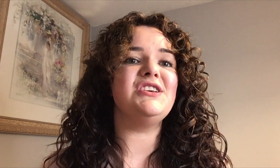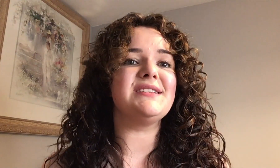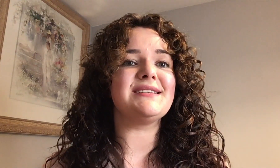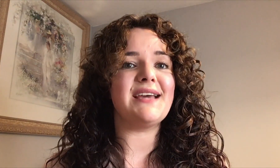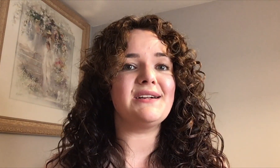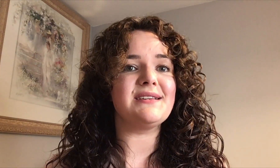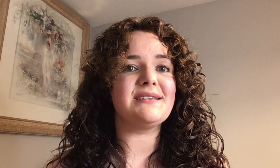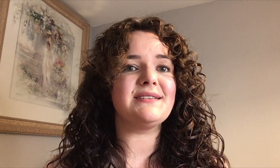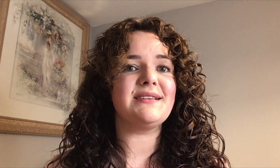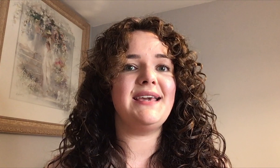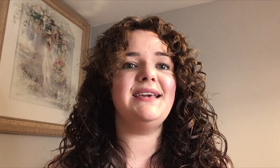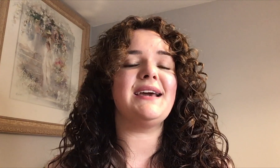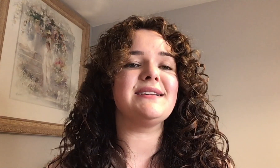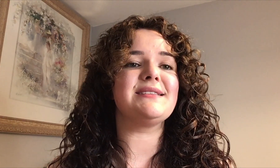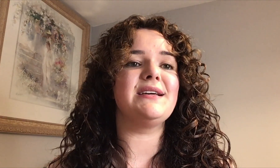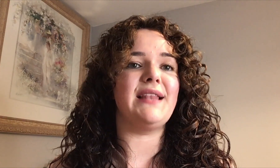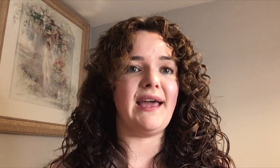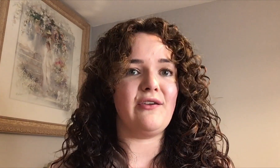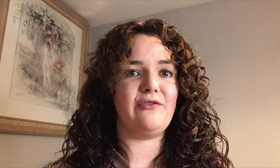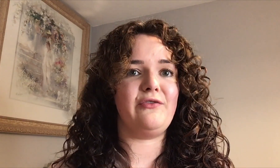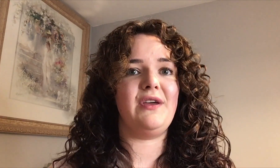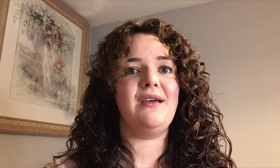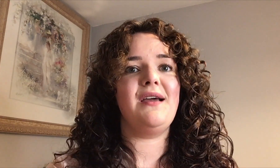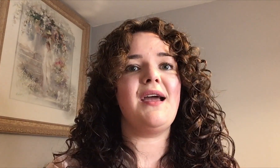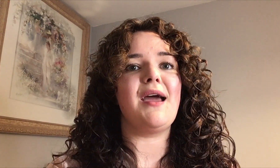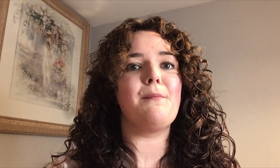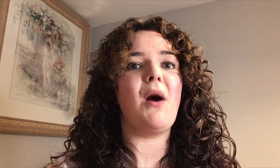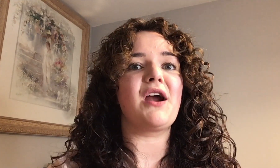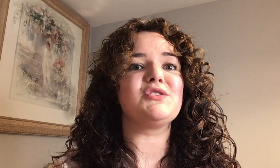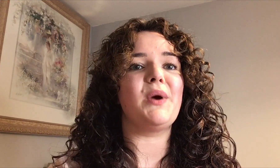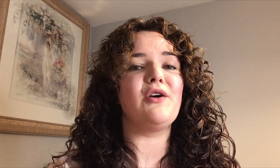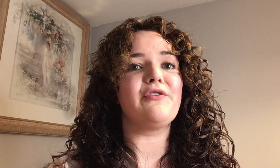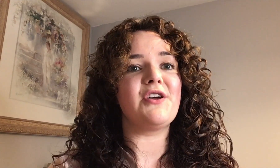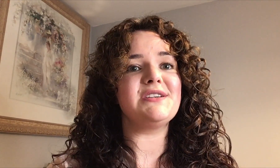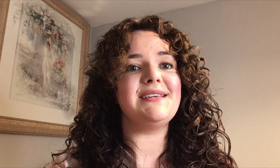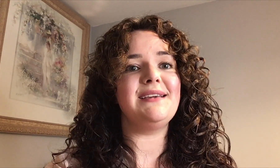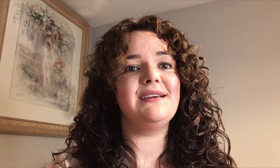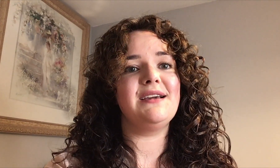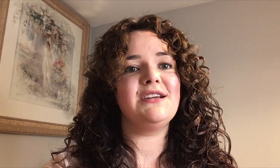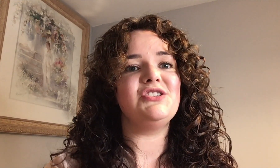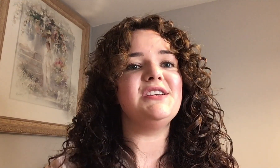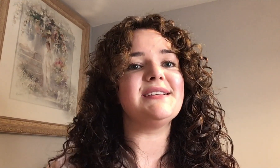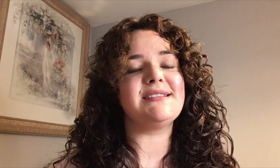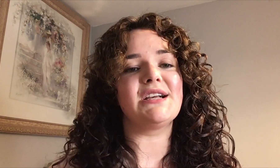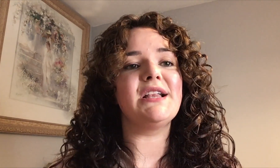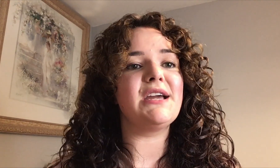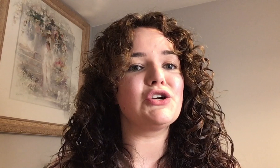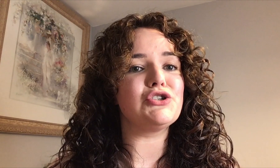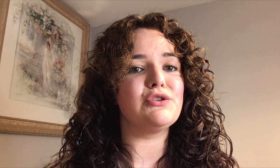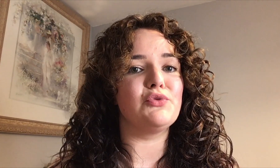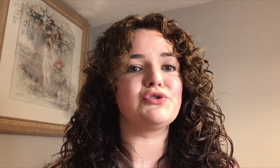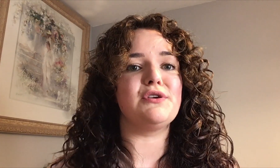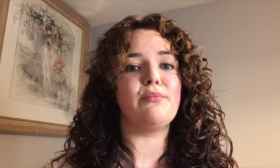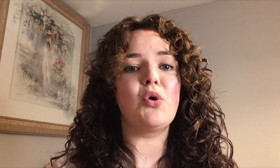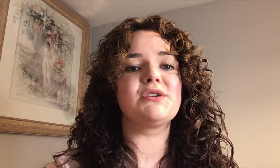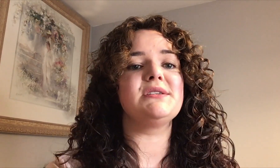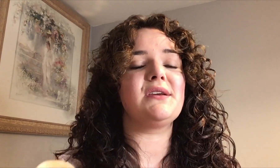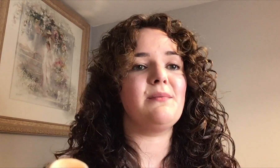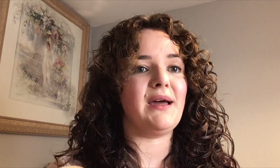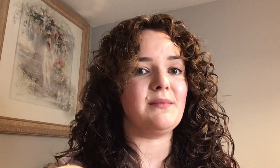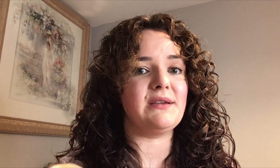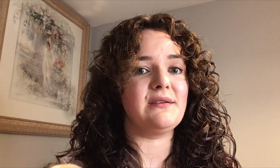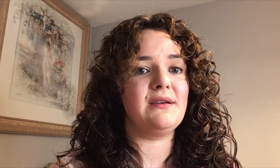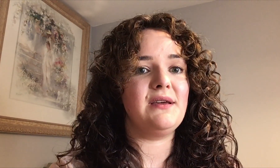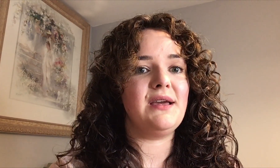14:6, Jesus tells us he is the life. In Mark 12:30, Jesus declares the most